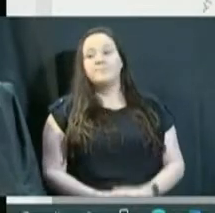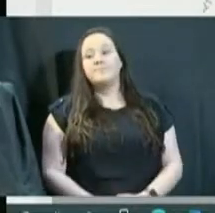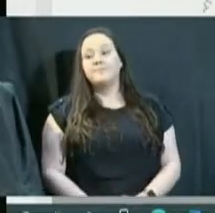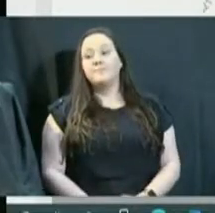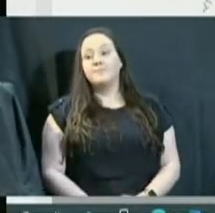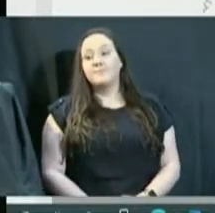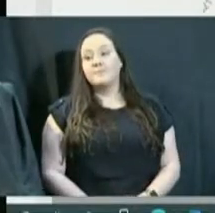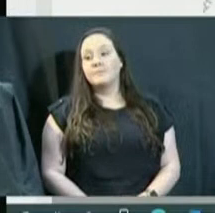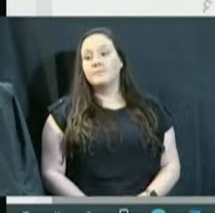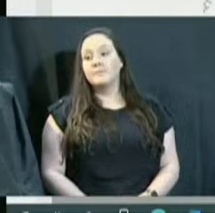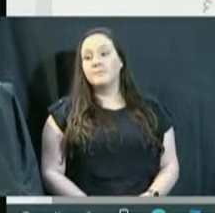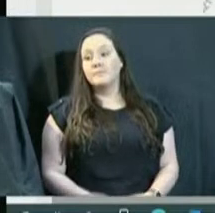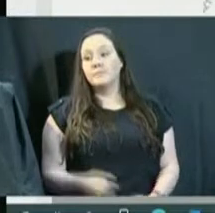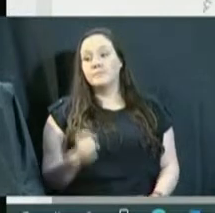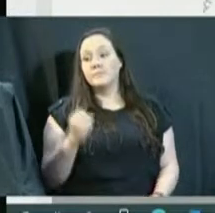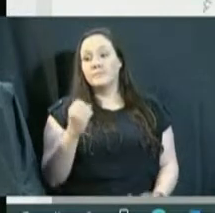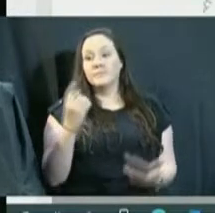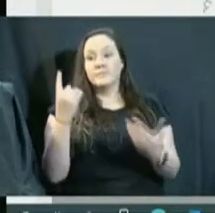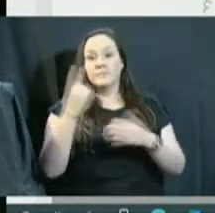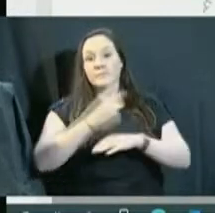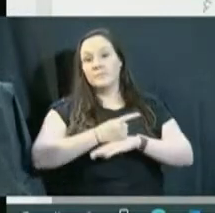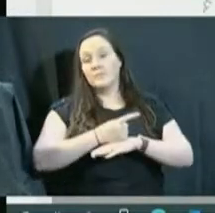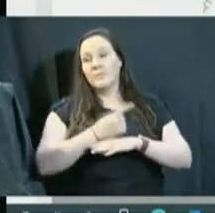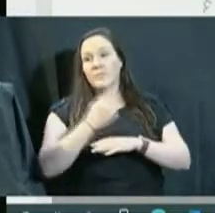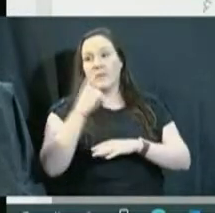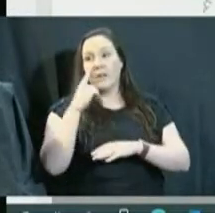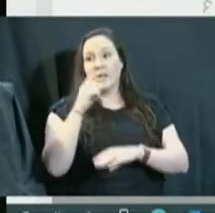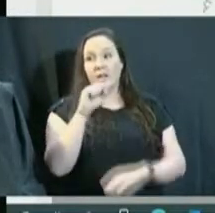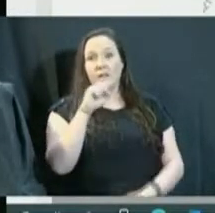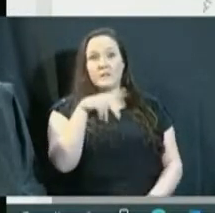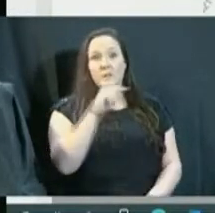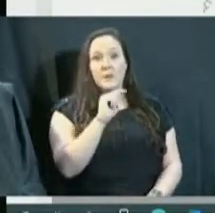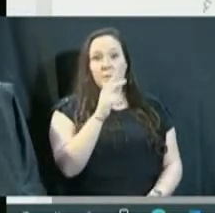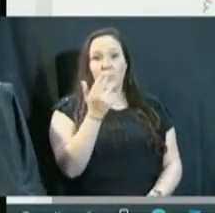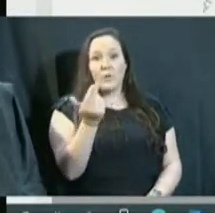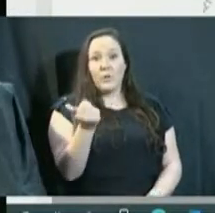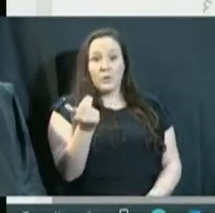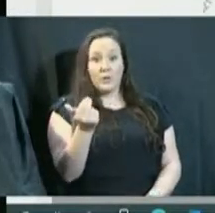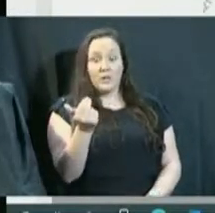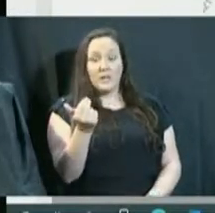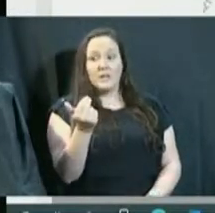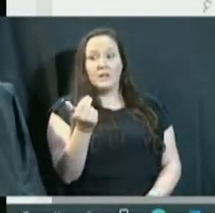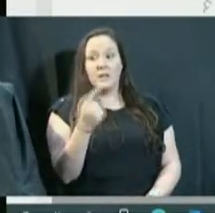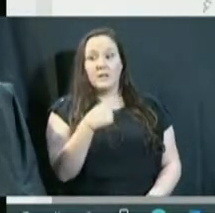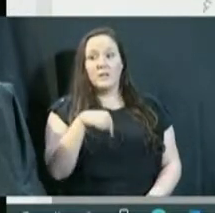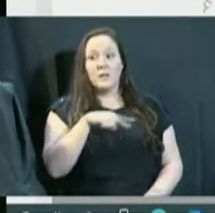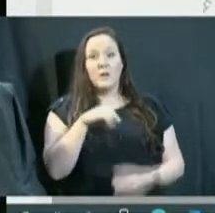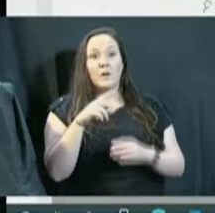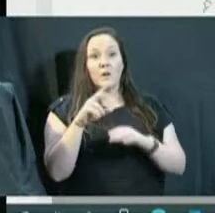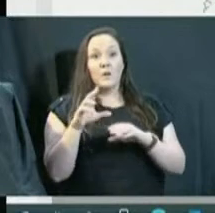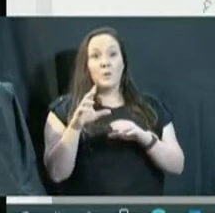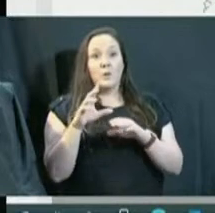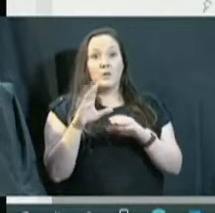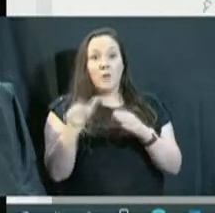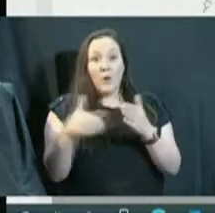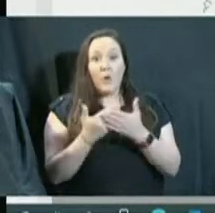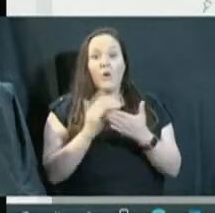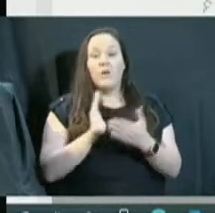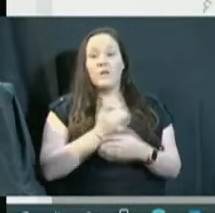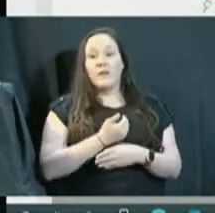was a day, I think it was September the 13th, where if you took all of our ICU